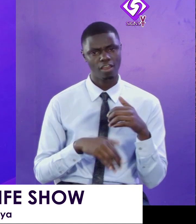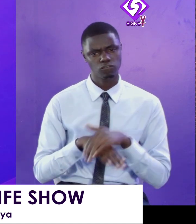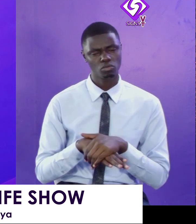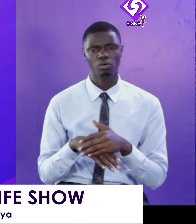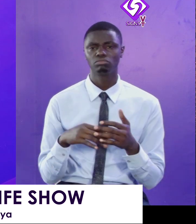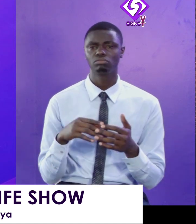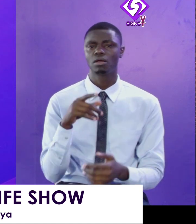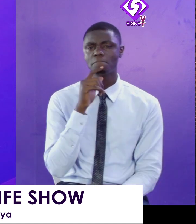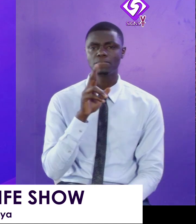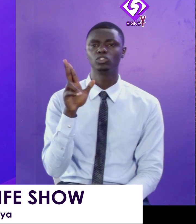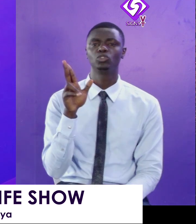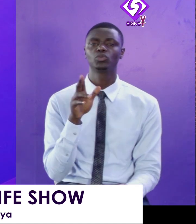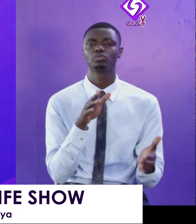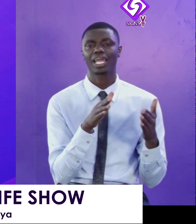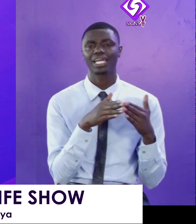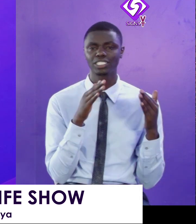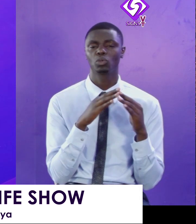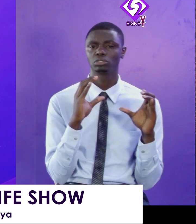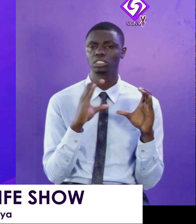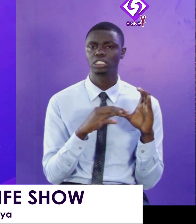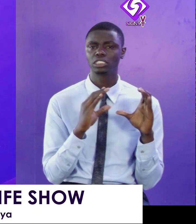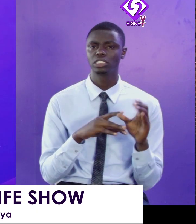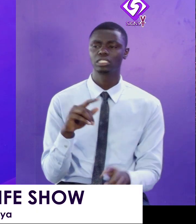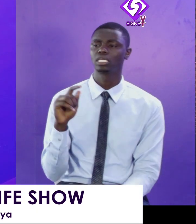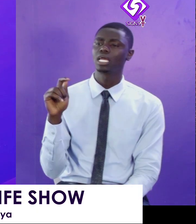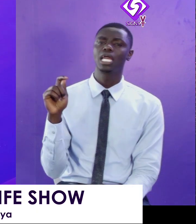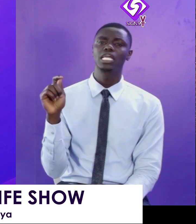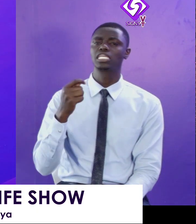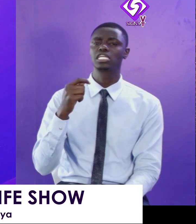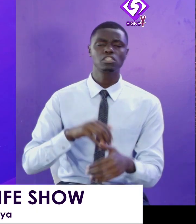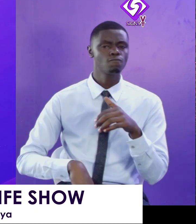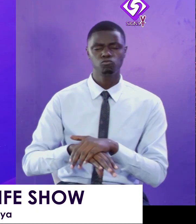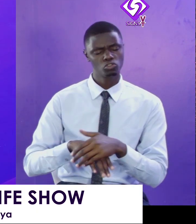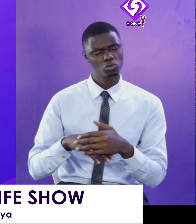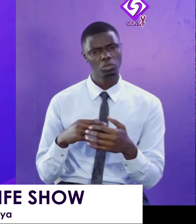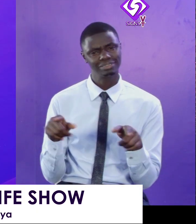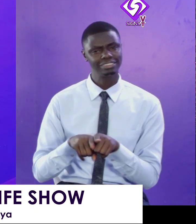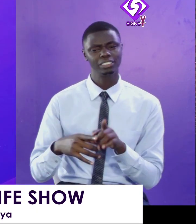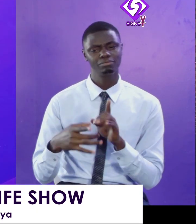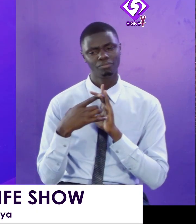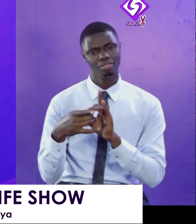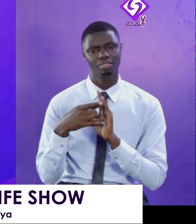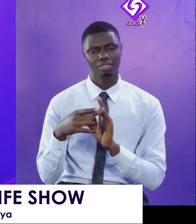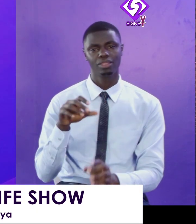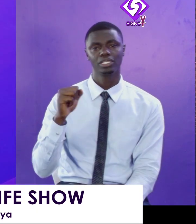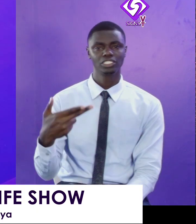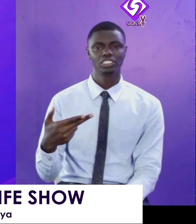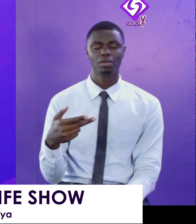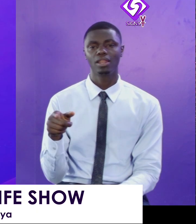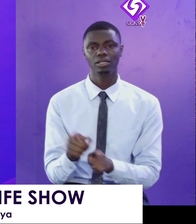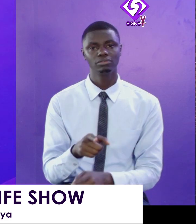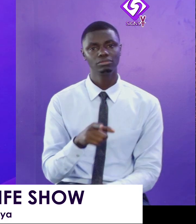Arsenal, Chelsea. I love Kenyan football too. Don't take me for granted. Shabana, AFC